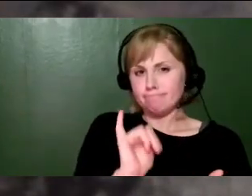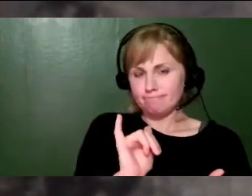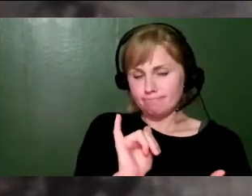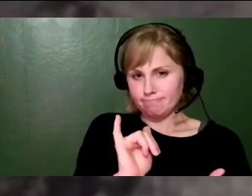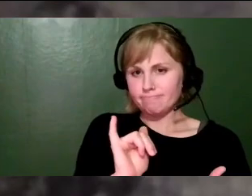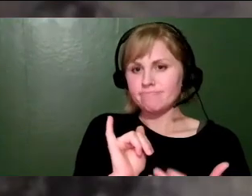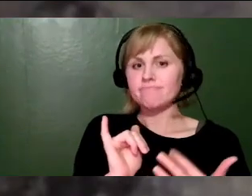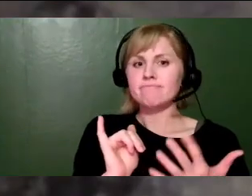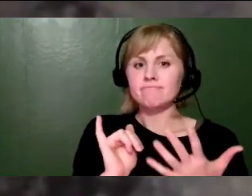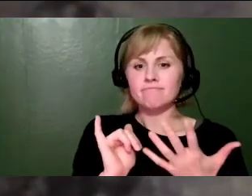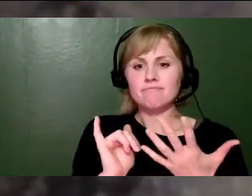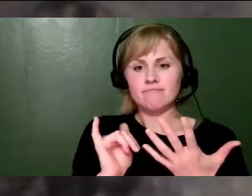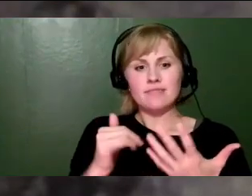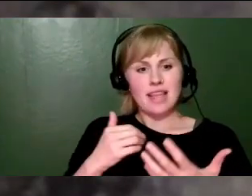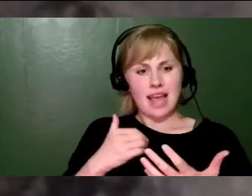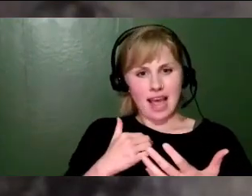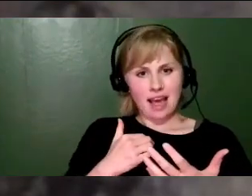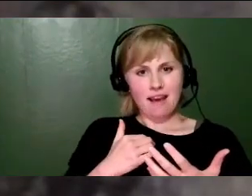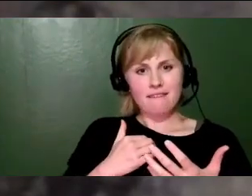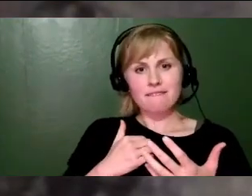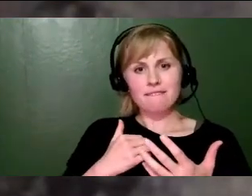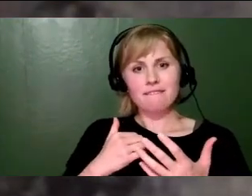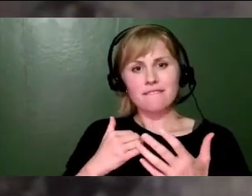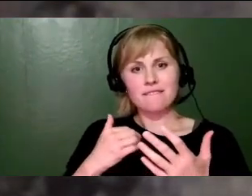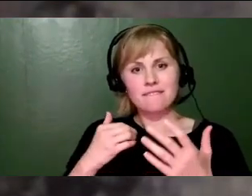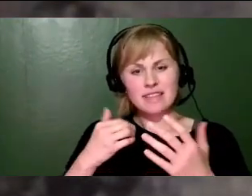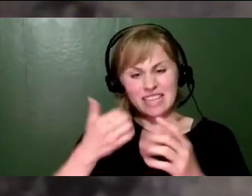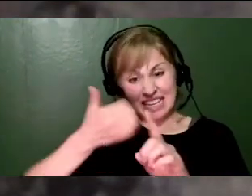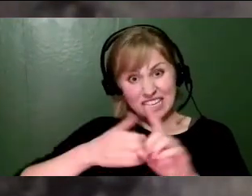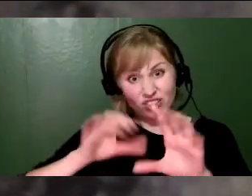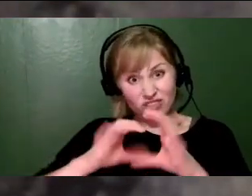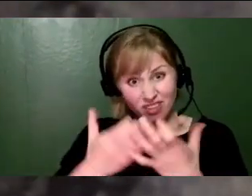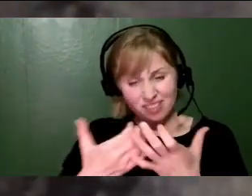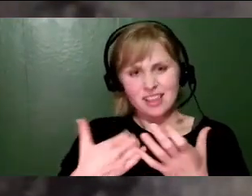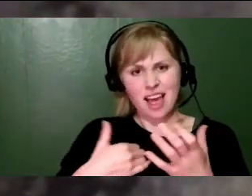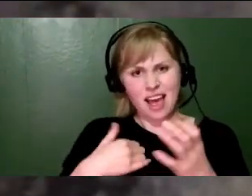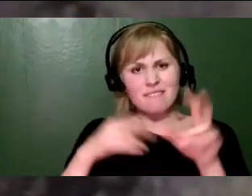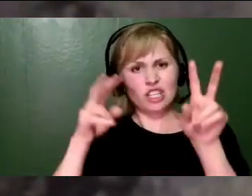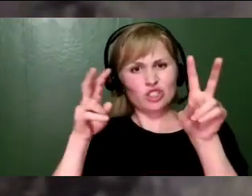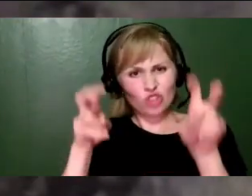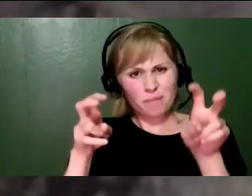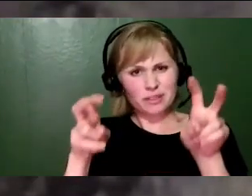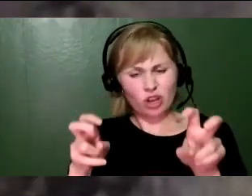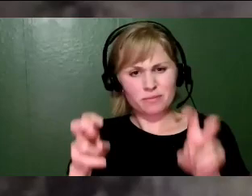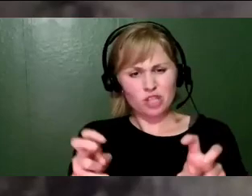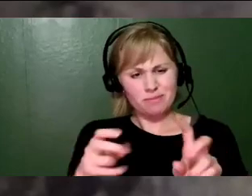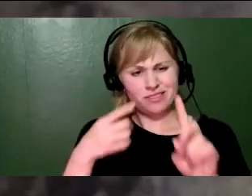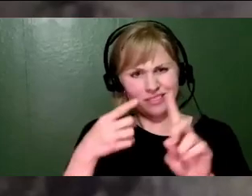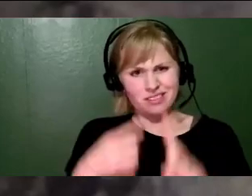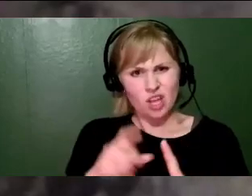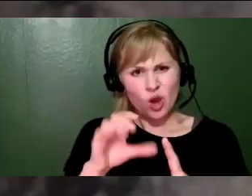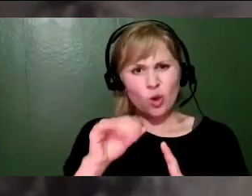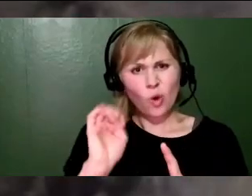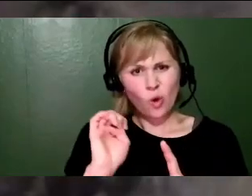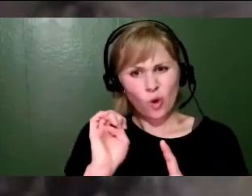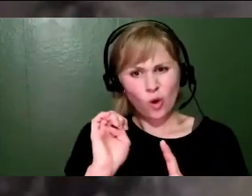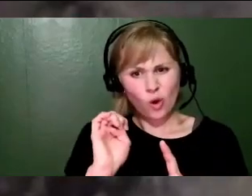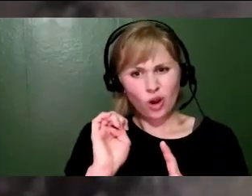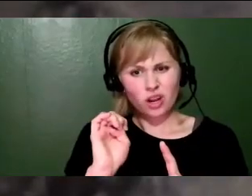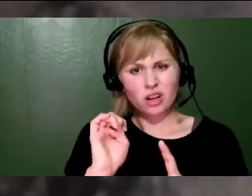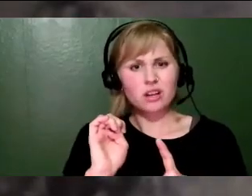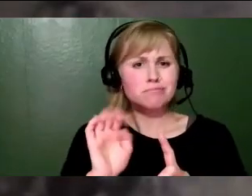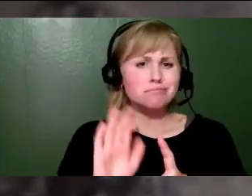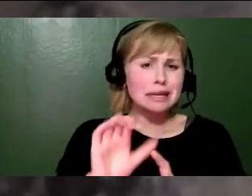class, and you can make a 10 or 15-minute video with that core. And you're going to do that every year for that class. So just make the